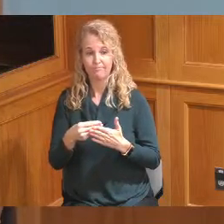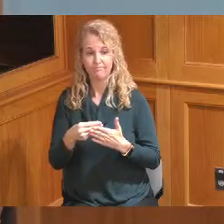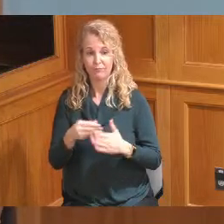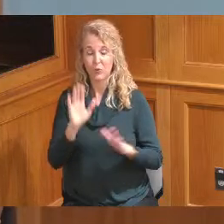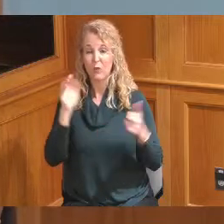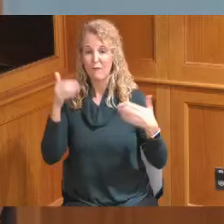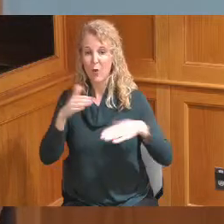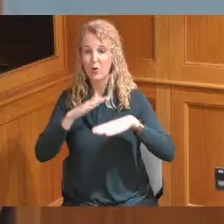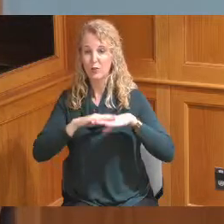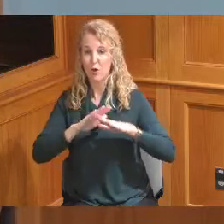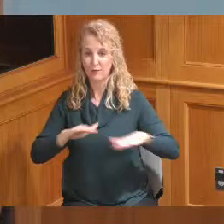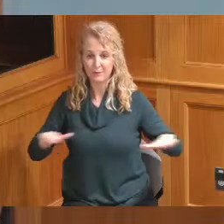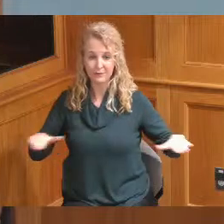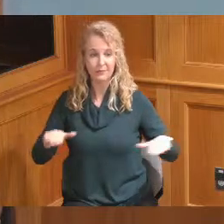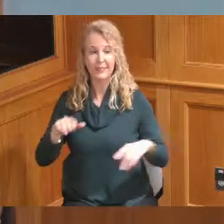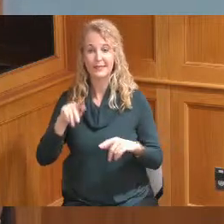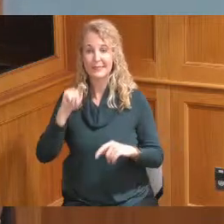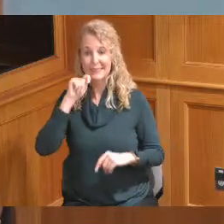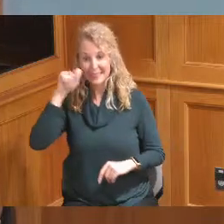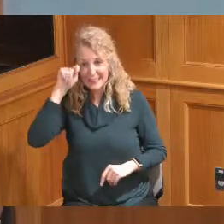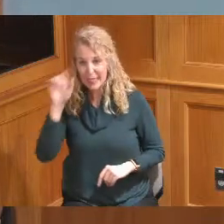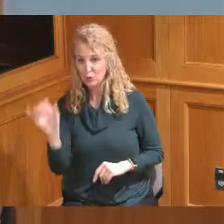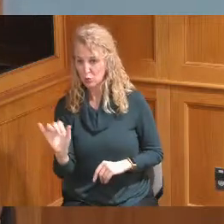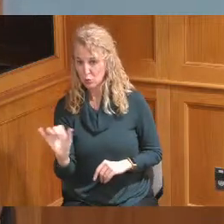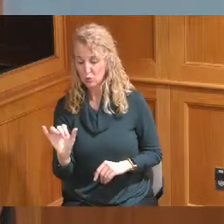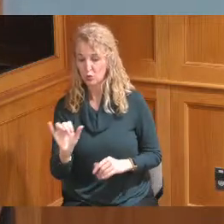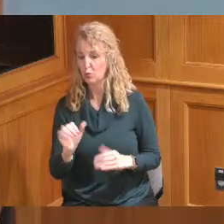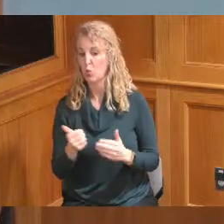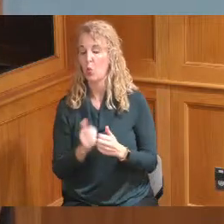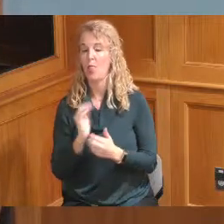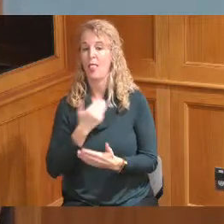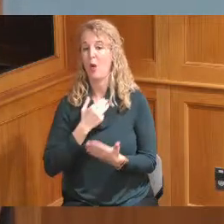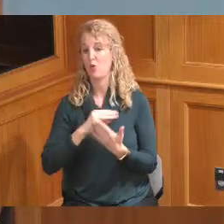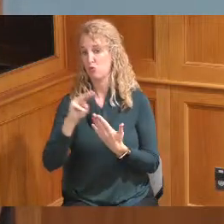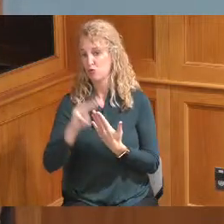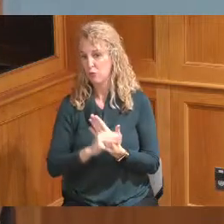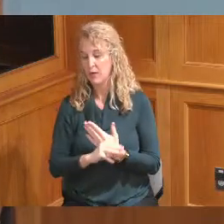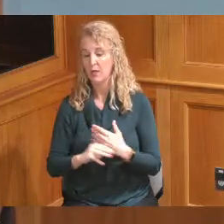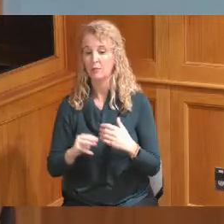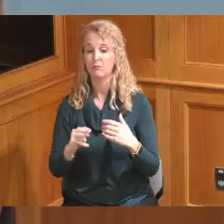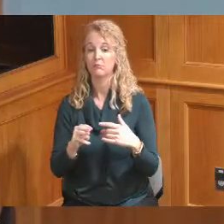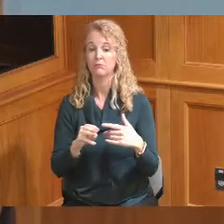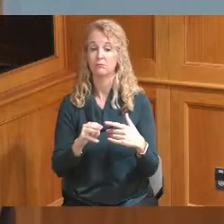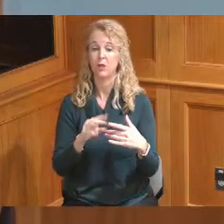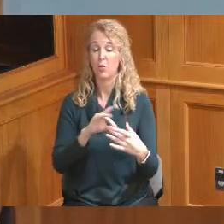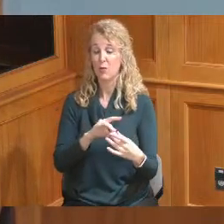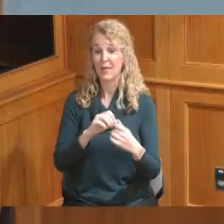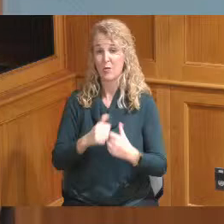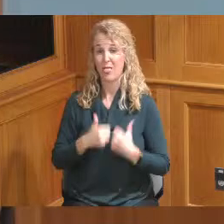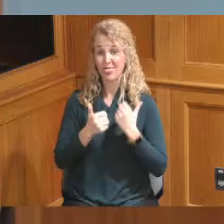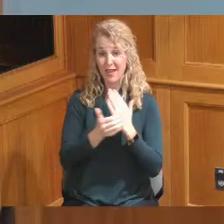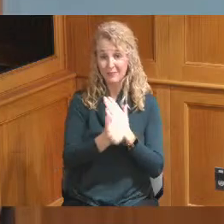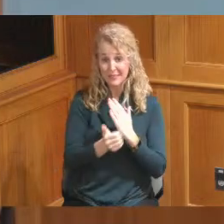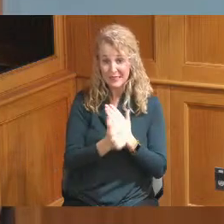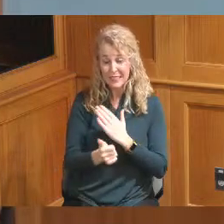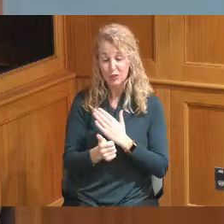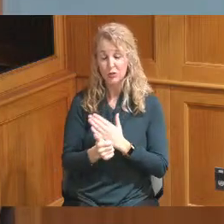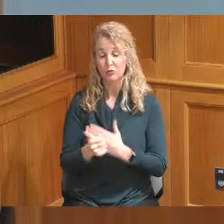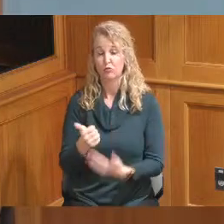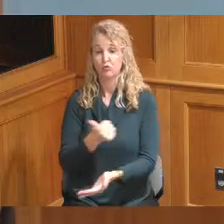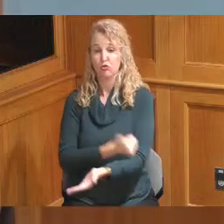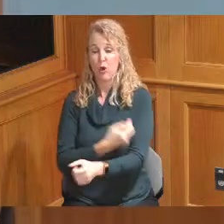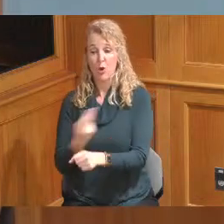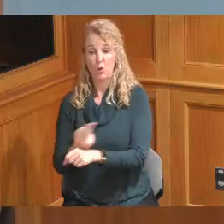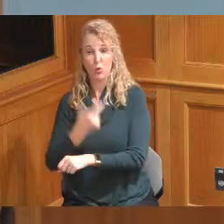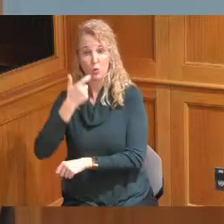youth weekly training curriculum on some topics like life skills training, substance use prevention programming,